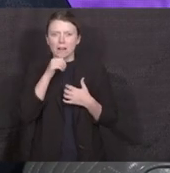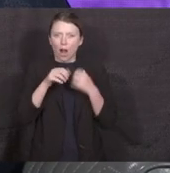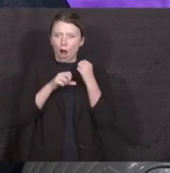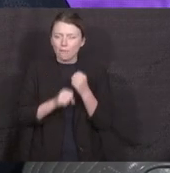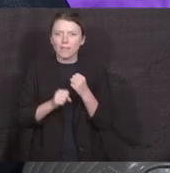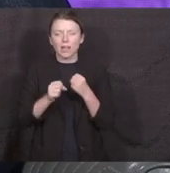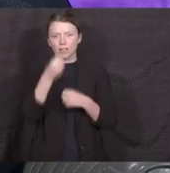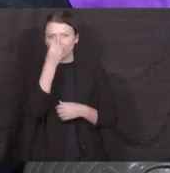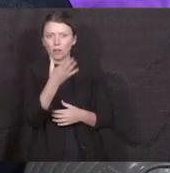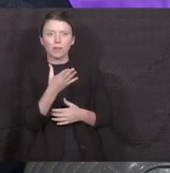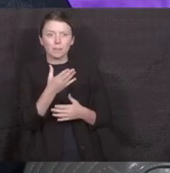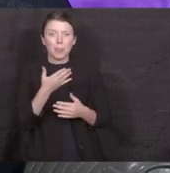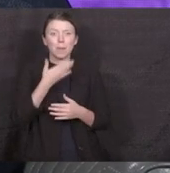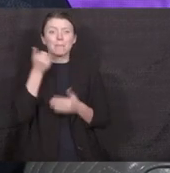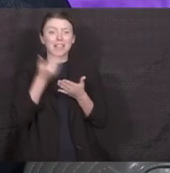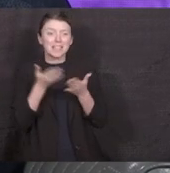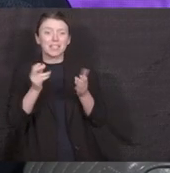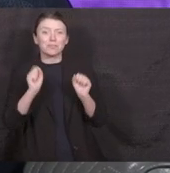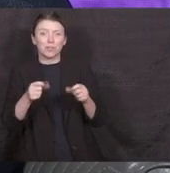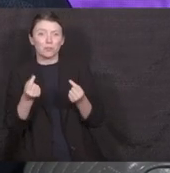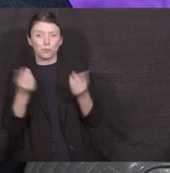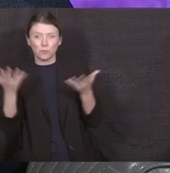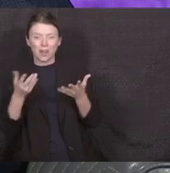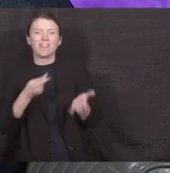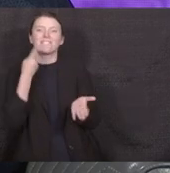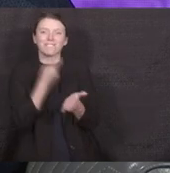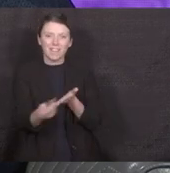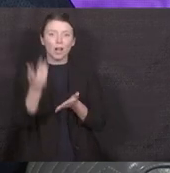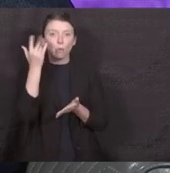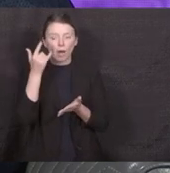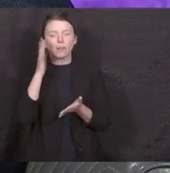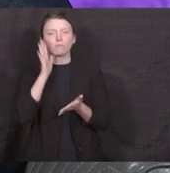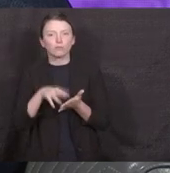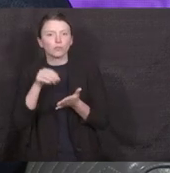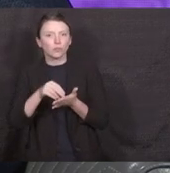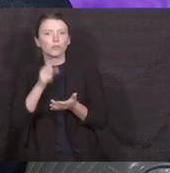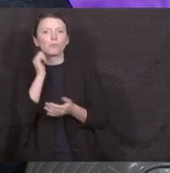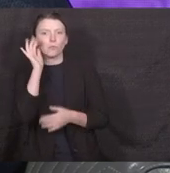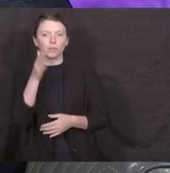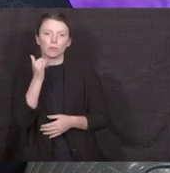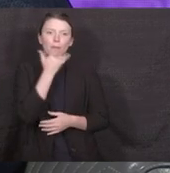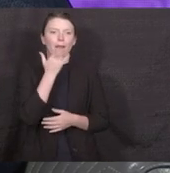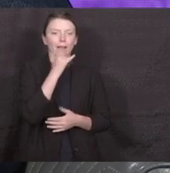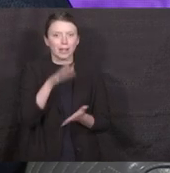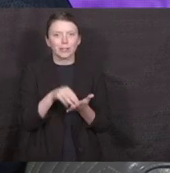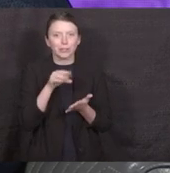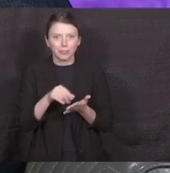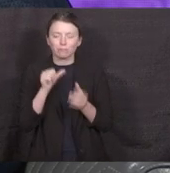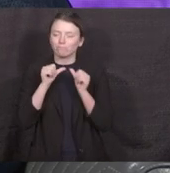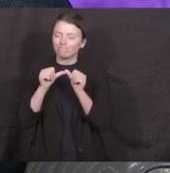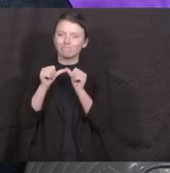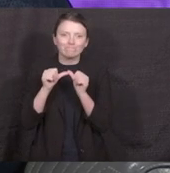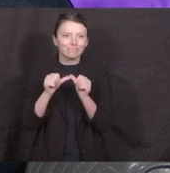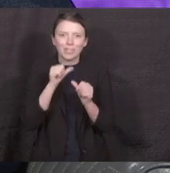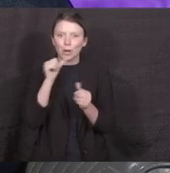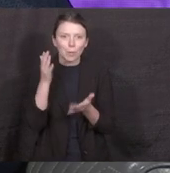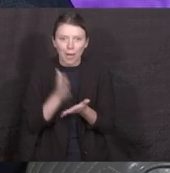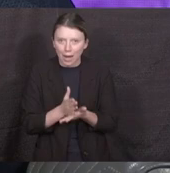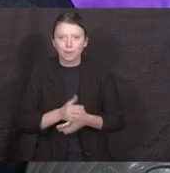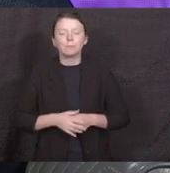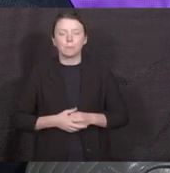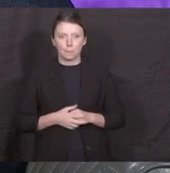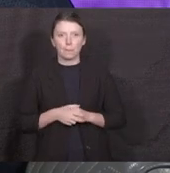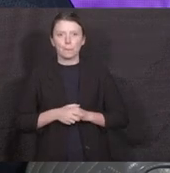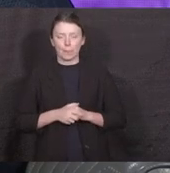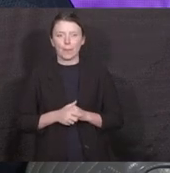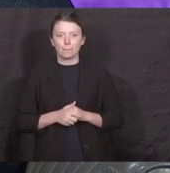thing you can do is fail a lot, because you're going to learn from the mistakes you make, and you have to keep going. You don't stop. And so